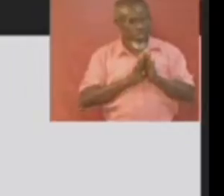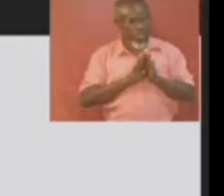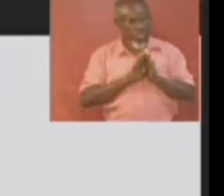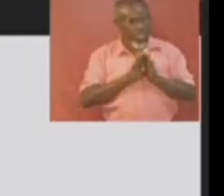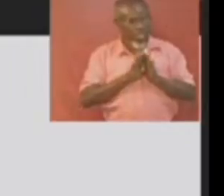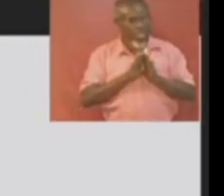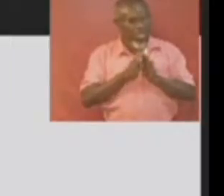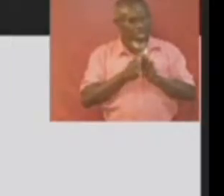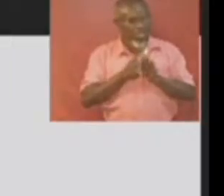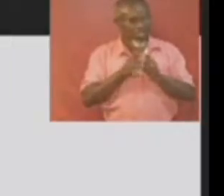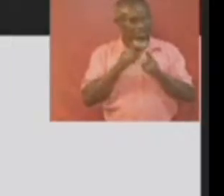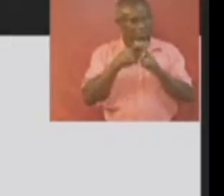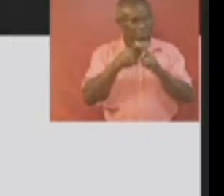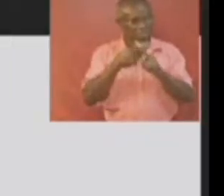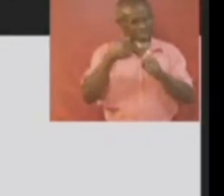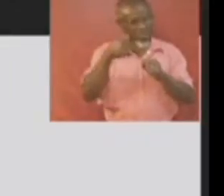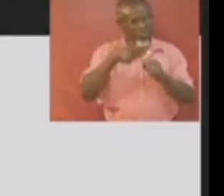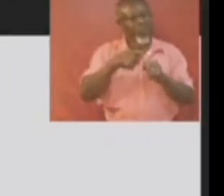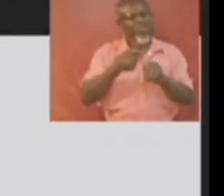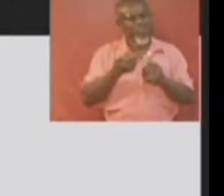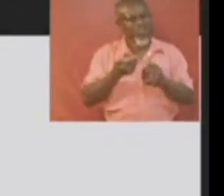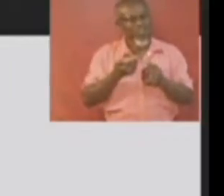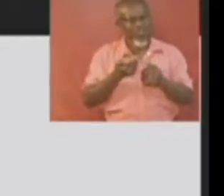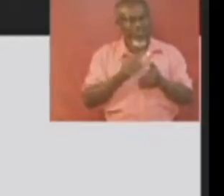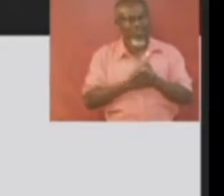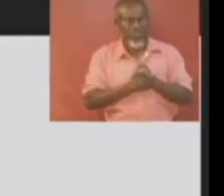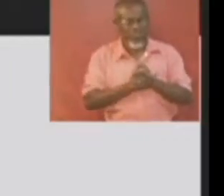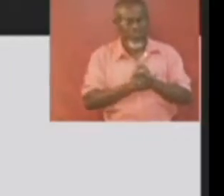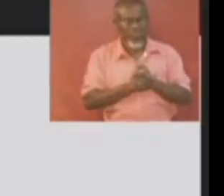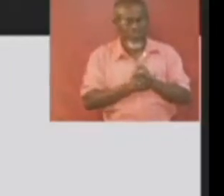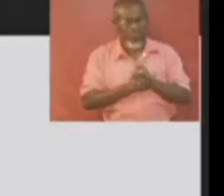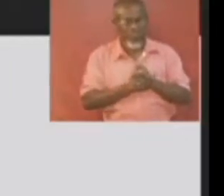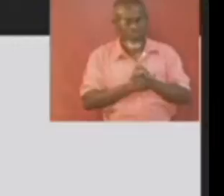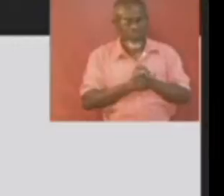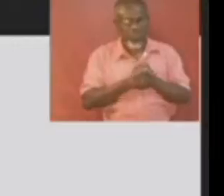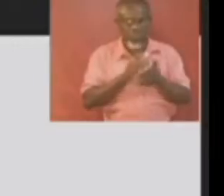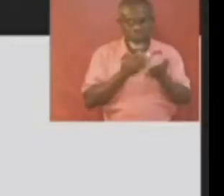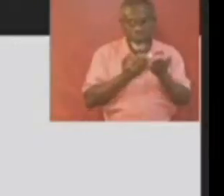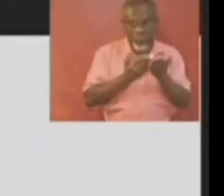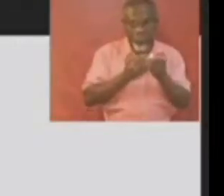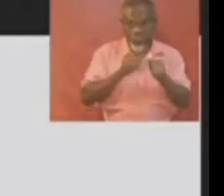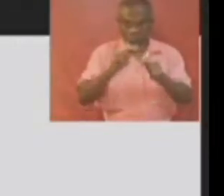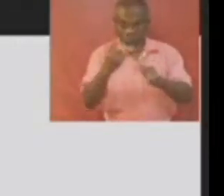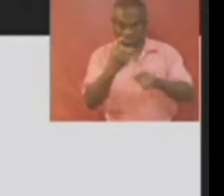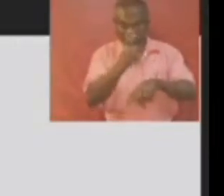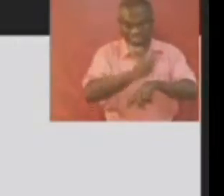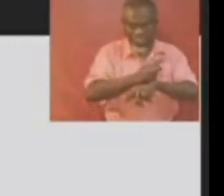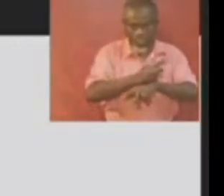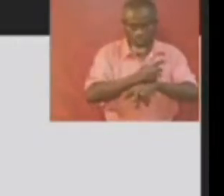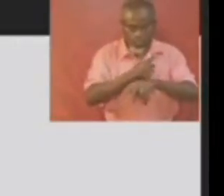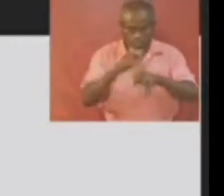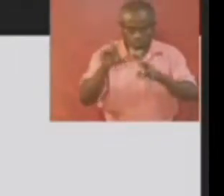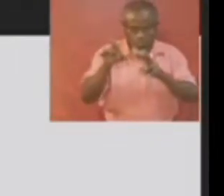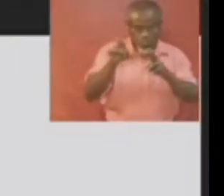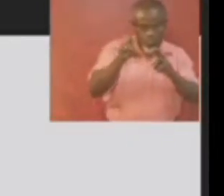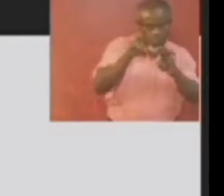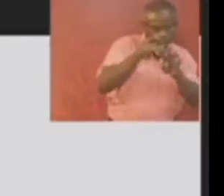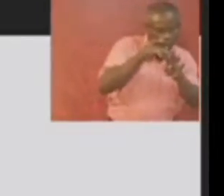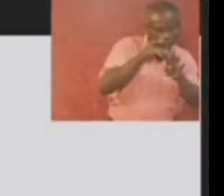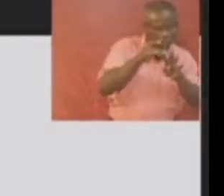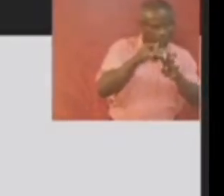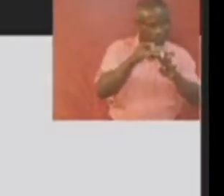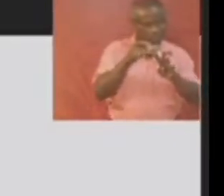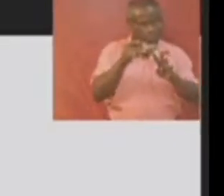shows something quite useful and interesting. It shows you can be exposed to coronavirus on day 1. On day 5 of a